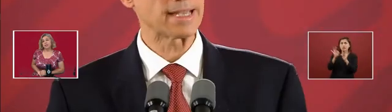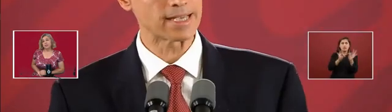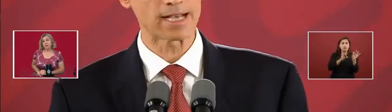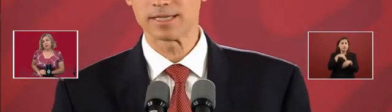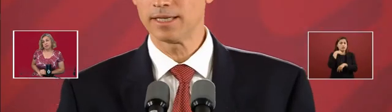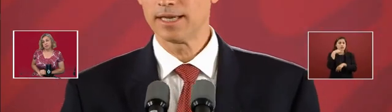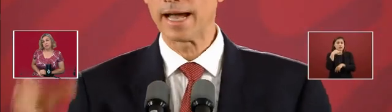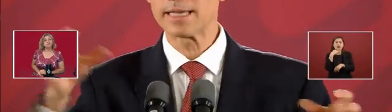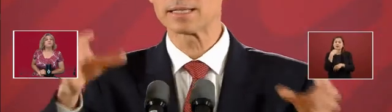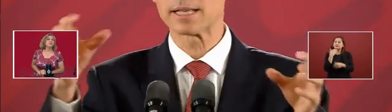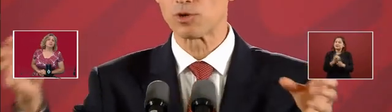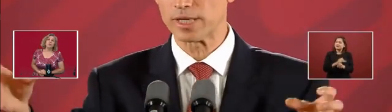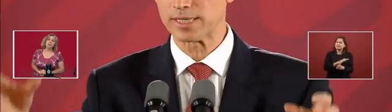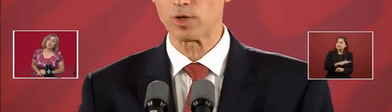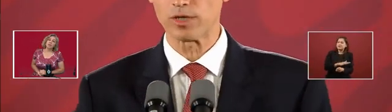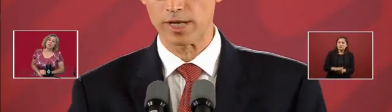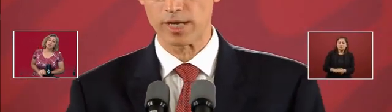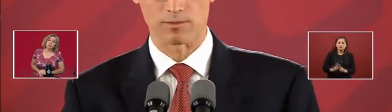boarded